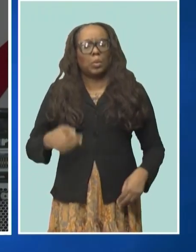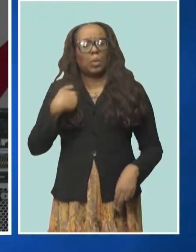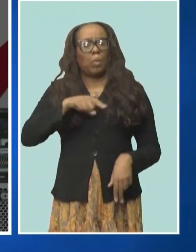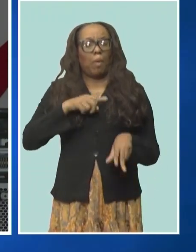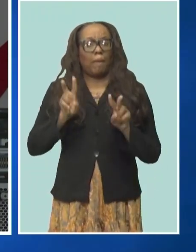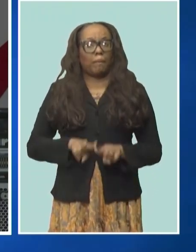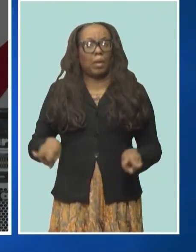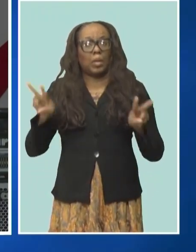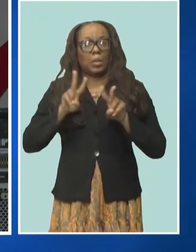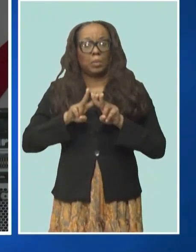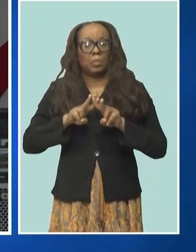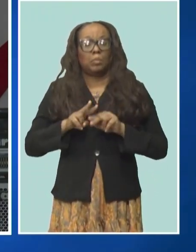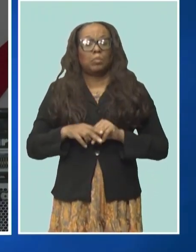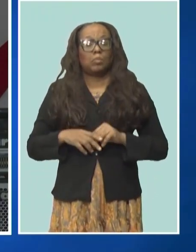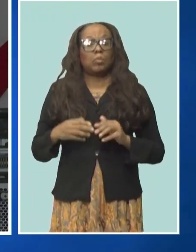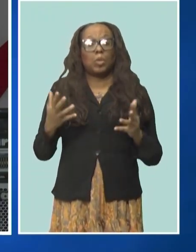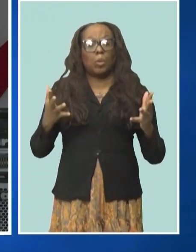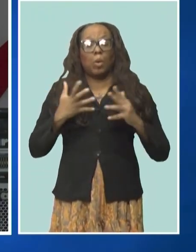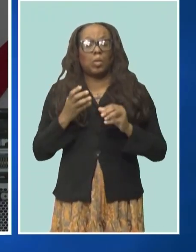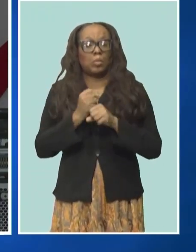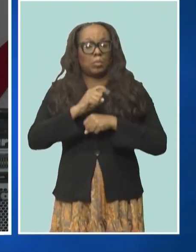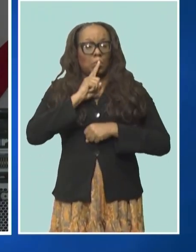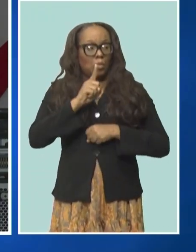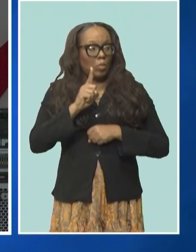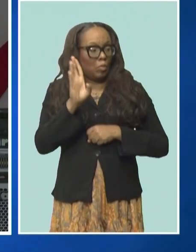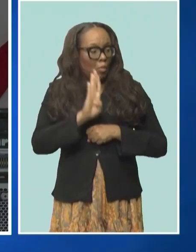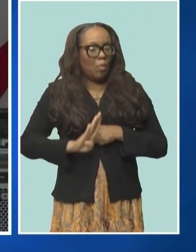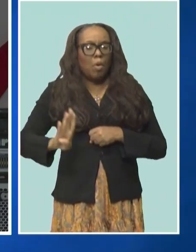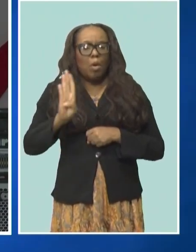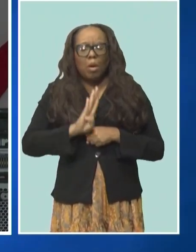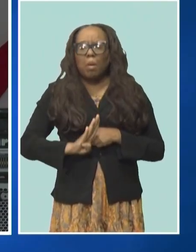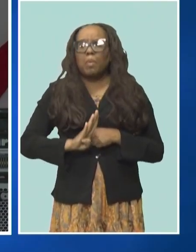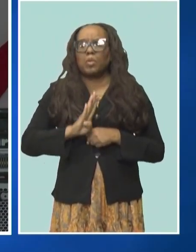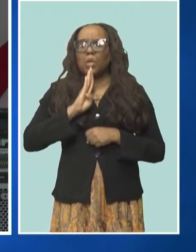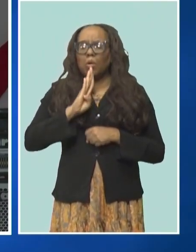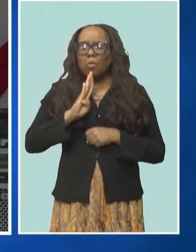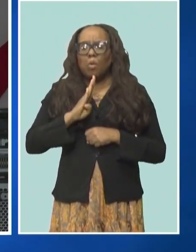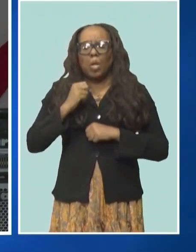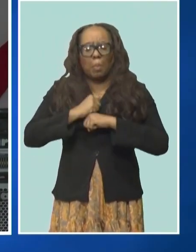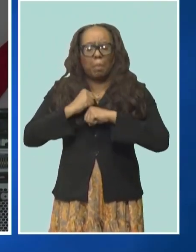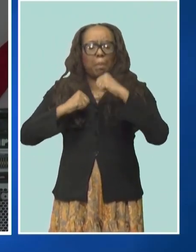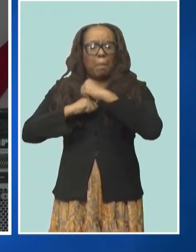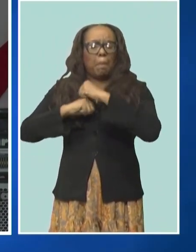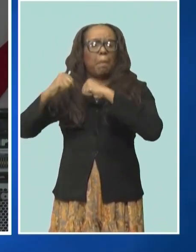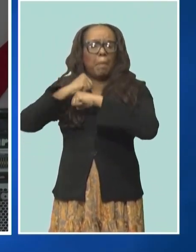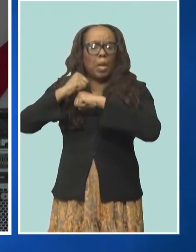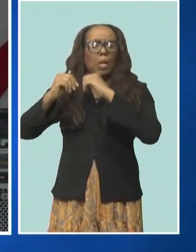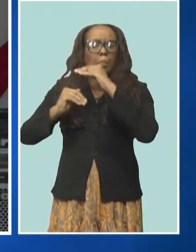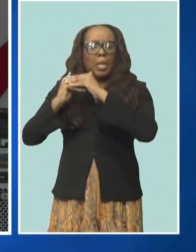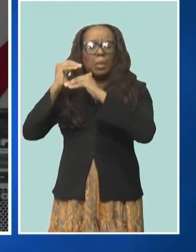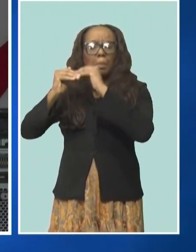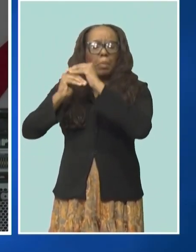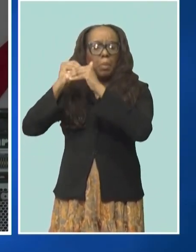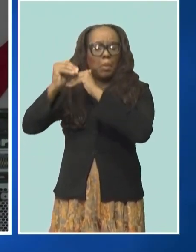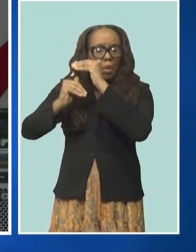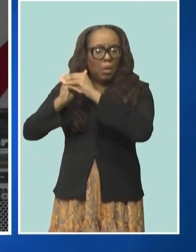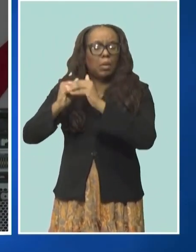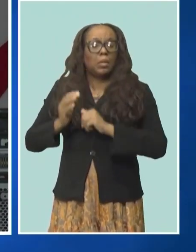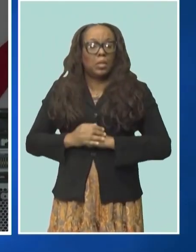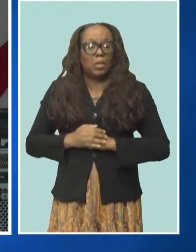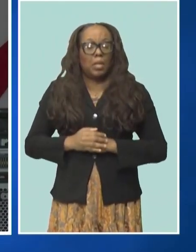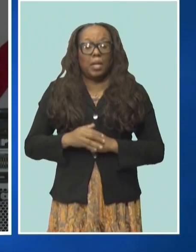the process of building Barbados. We intend to make sure that all the tools that are